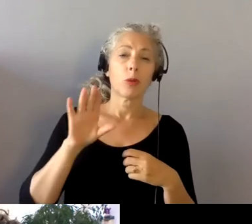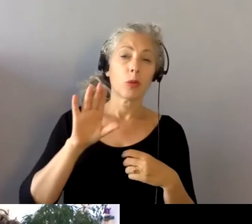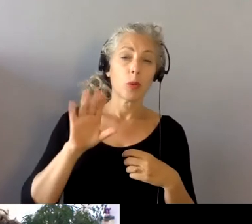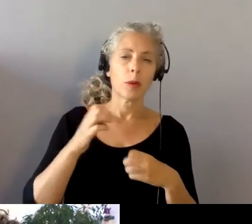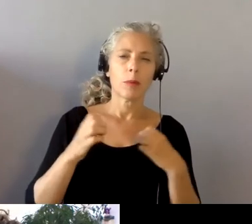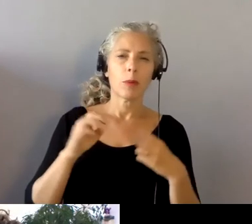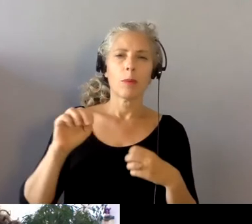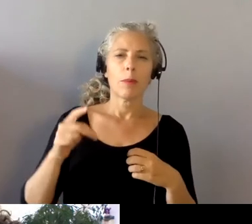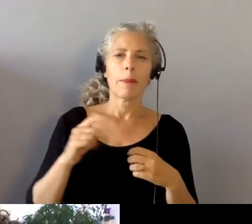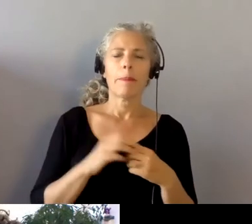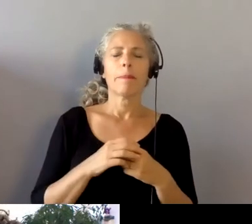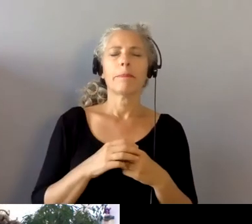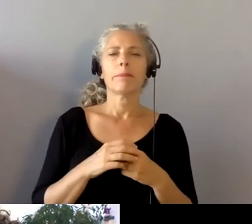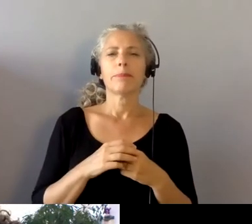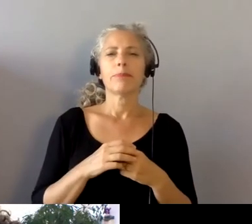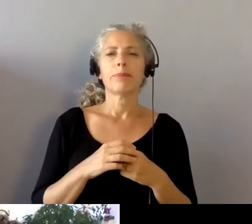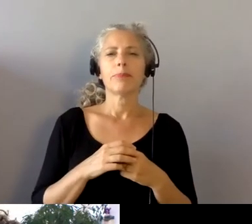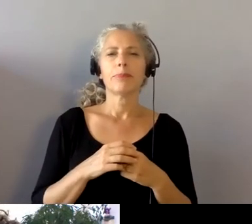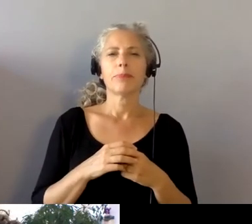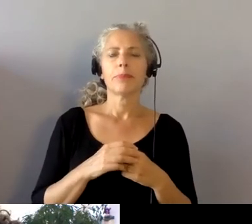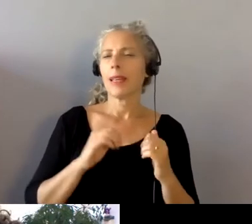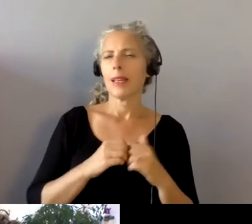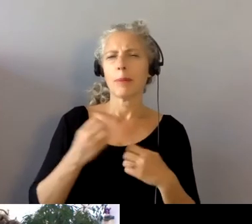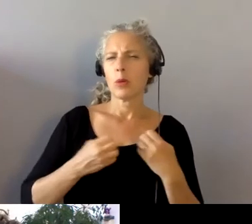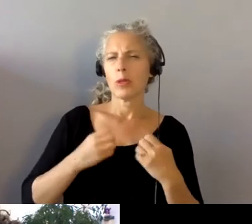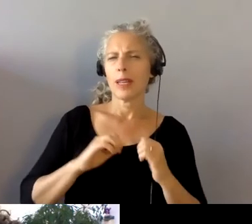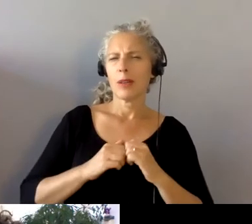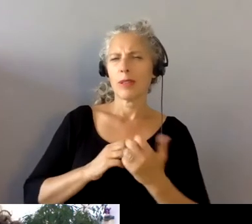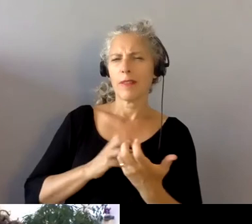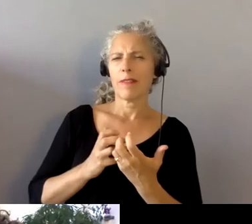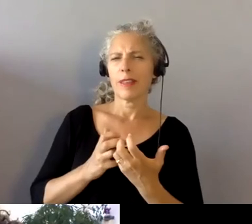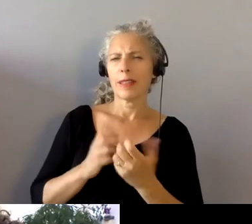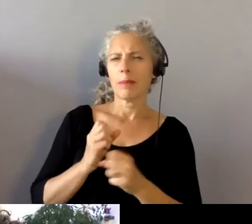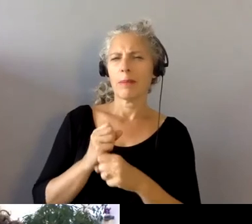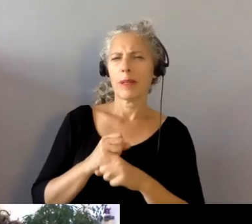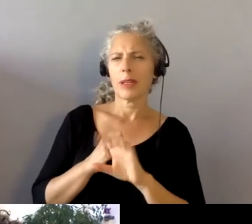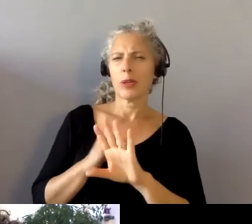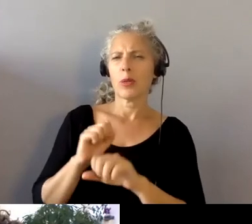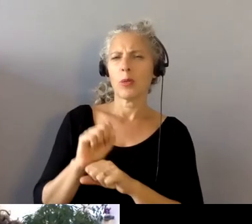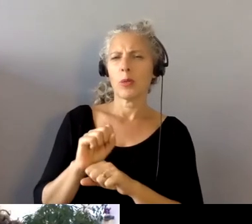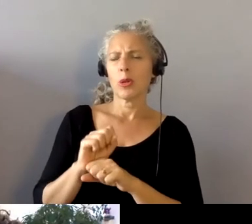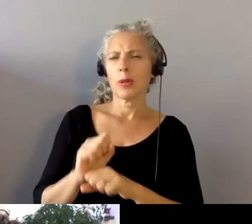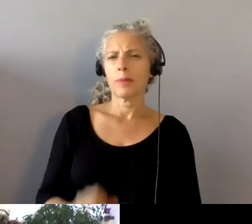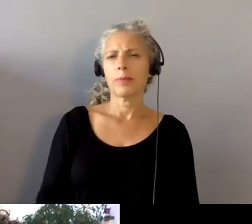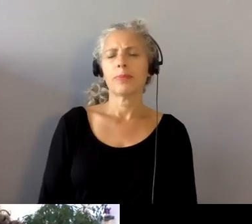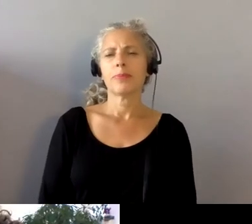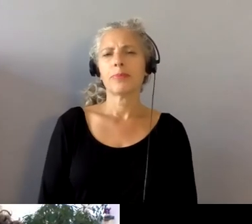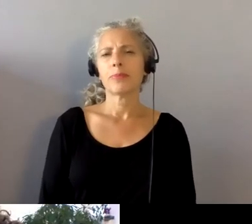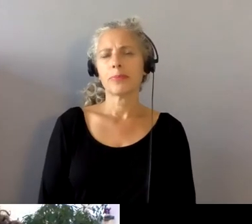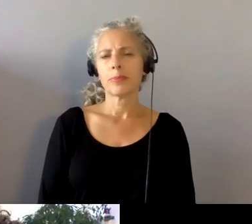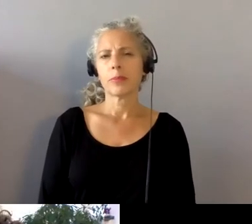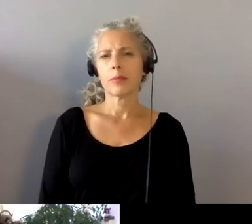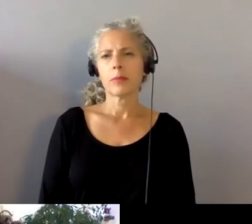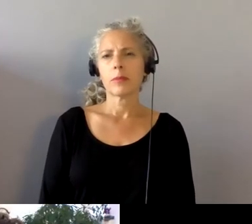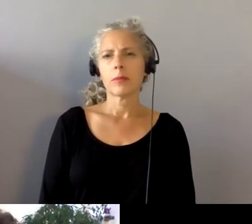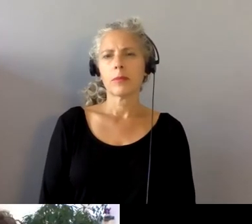kind of process, how does emotion kind of fit into the making of your work with this material at its